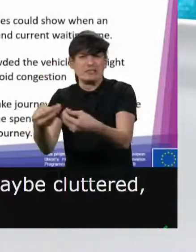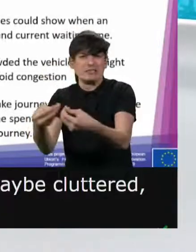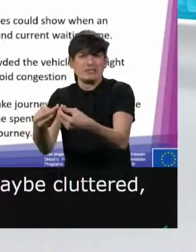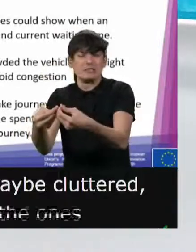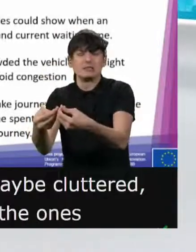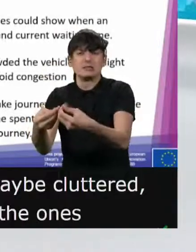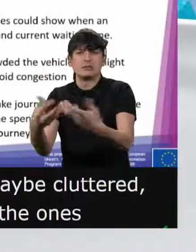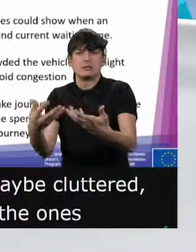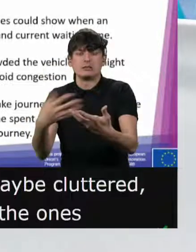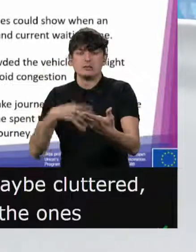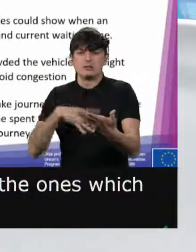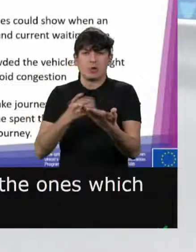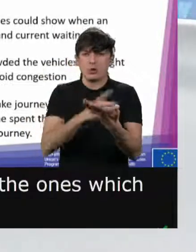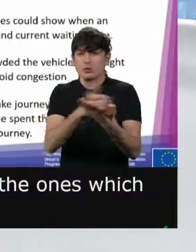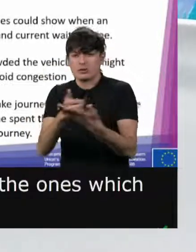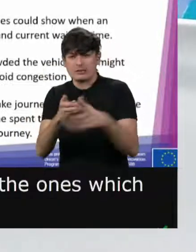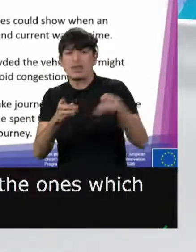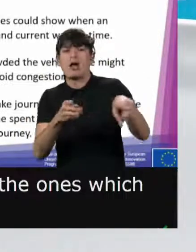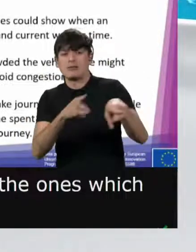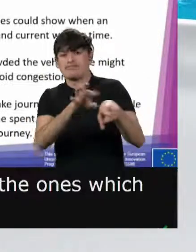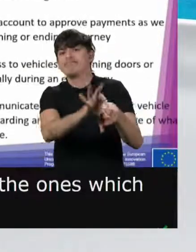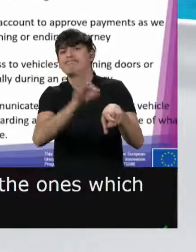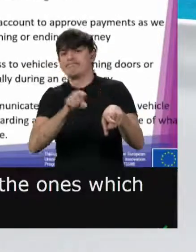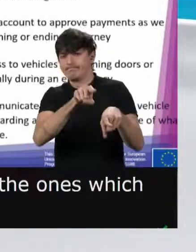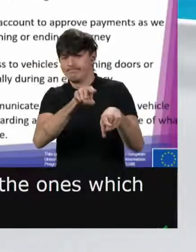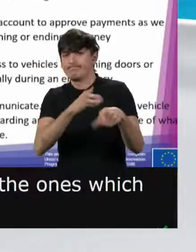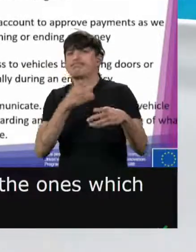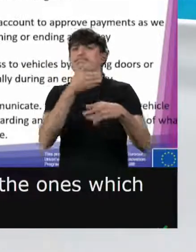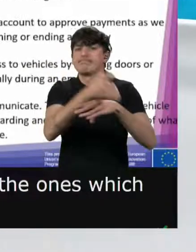own personal preferences.